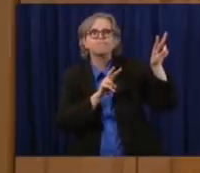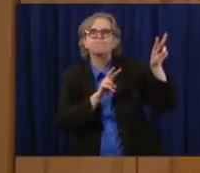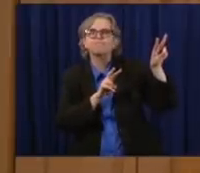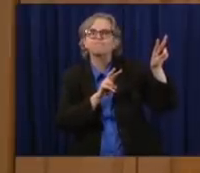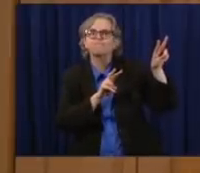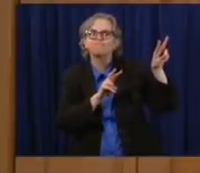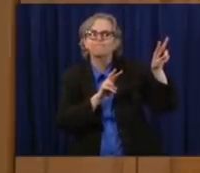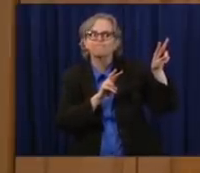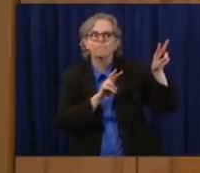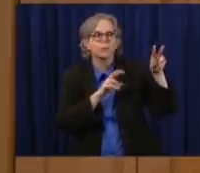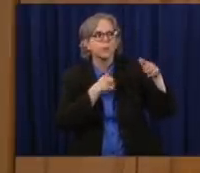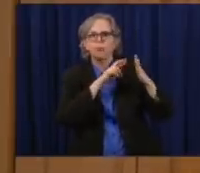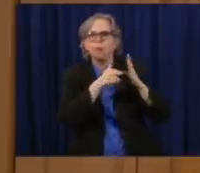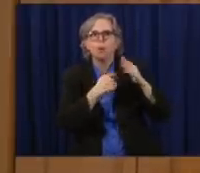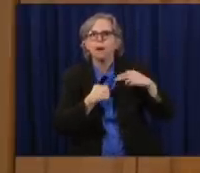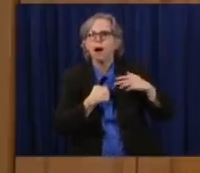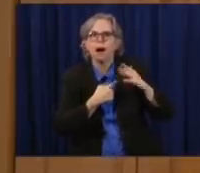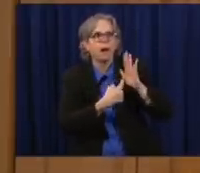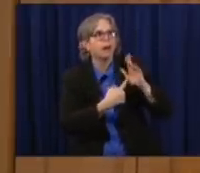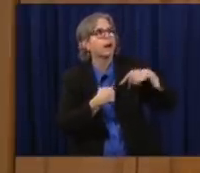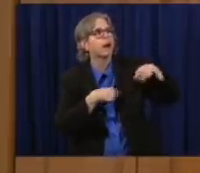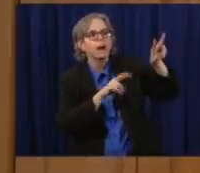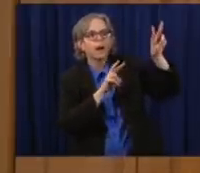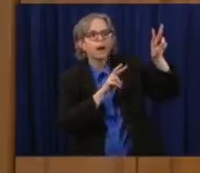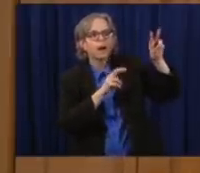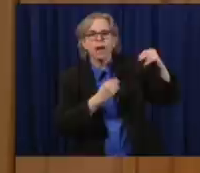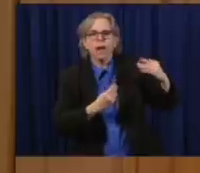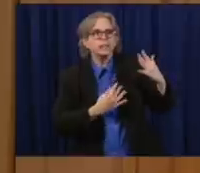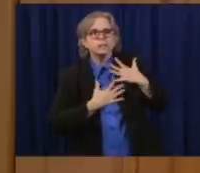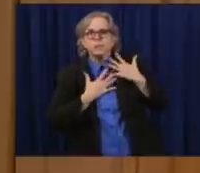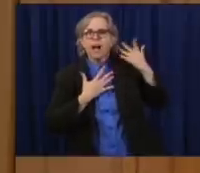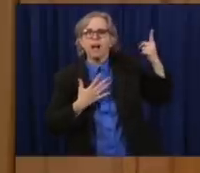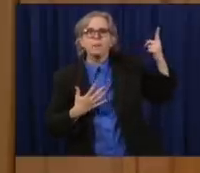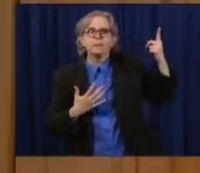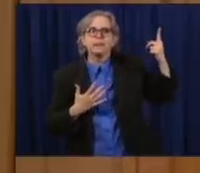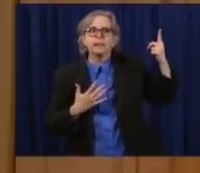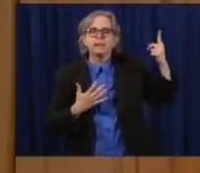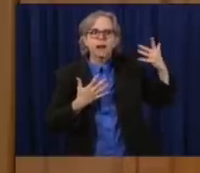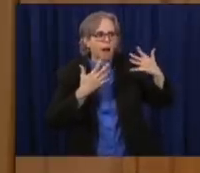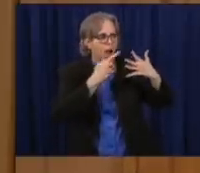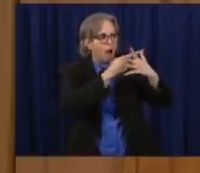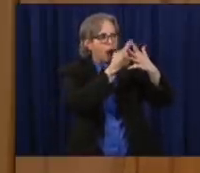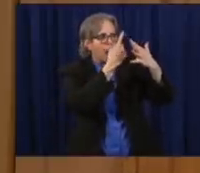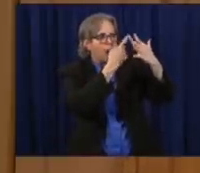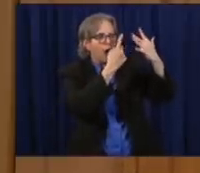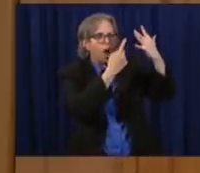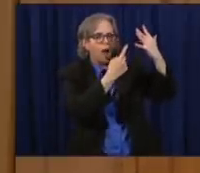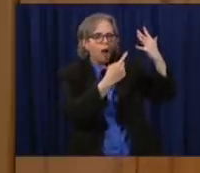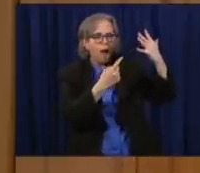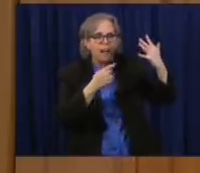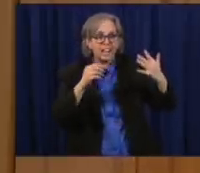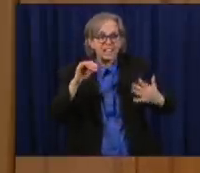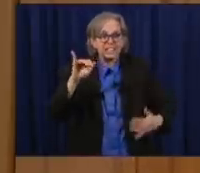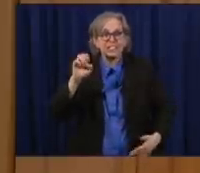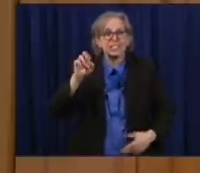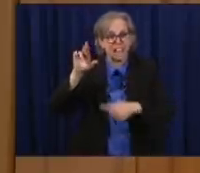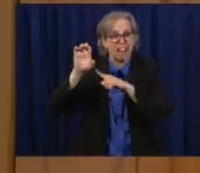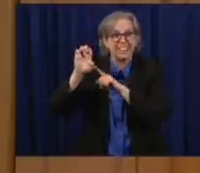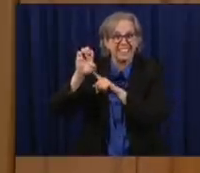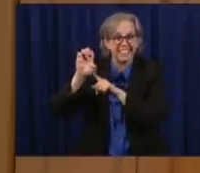role models for me and that I've been inspired by, and not the least of which is Jerry. I do have a Spirit of